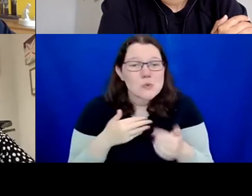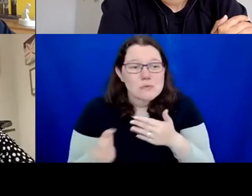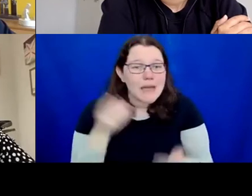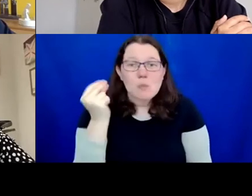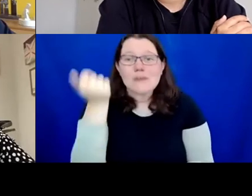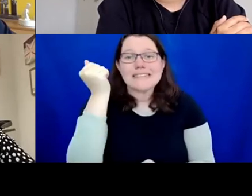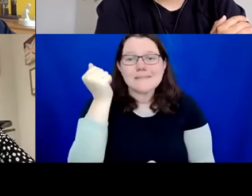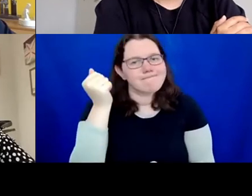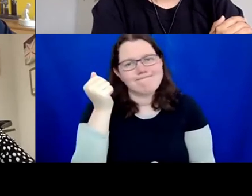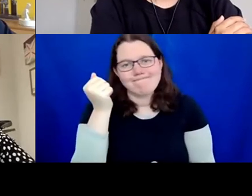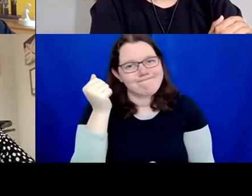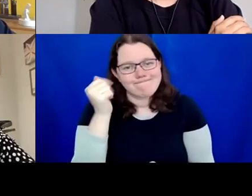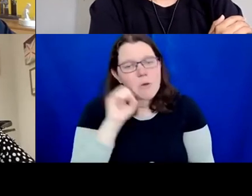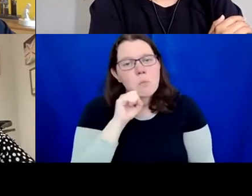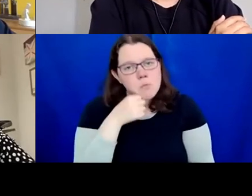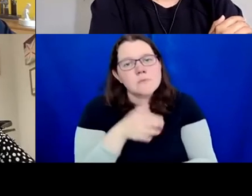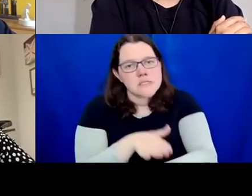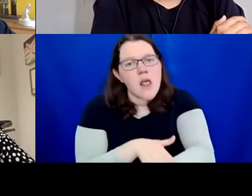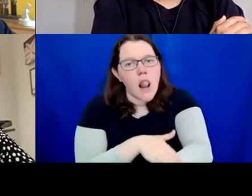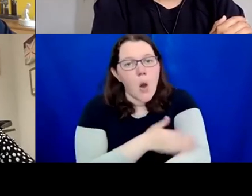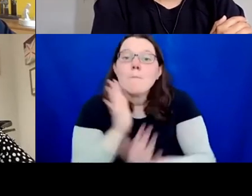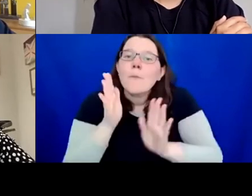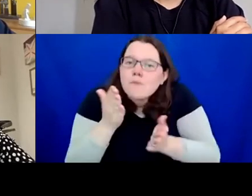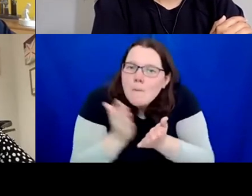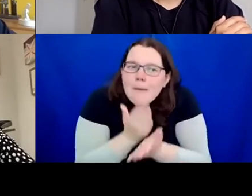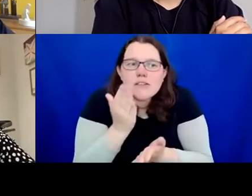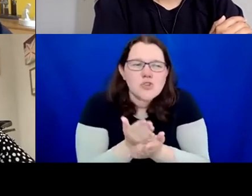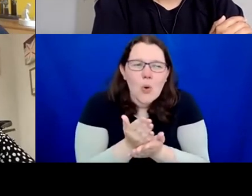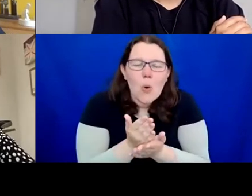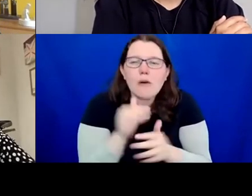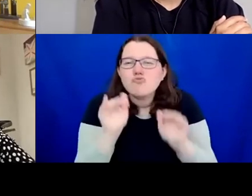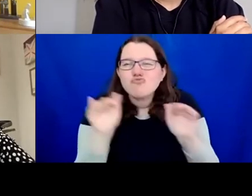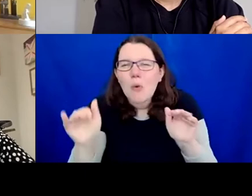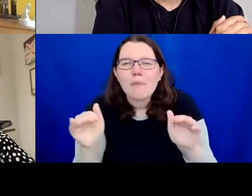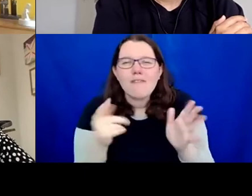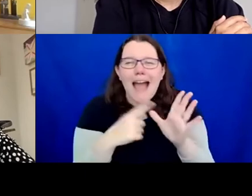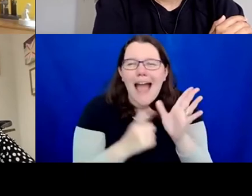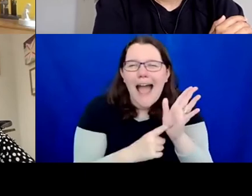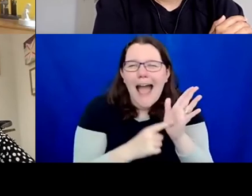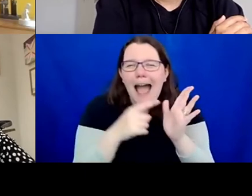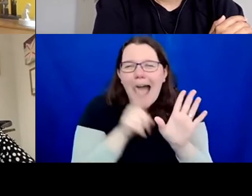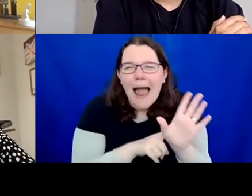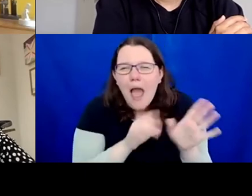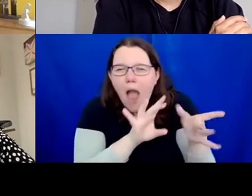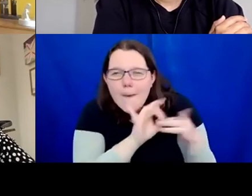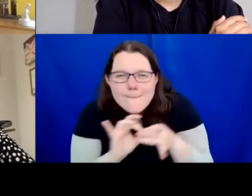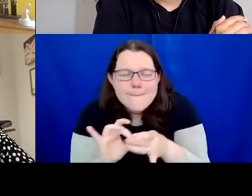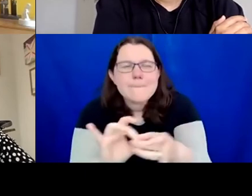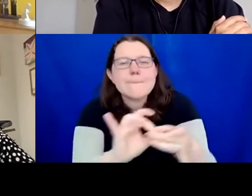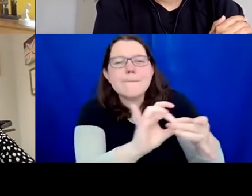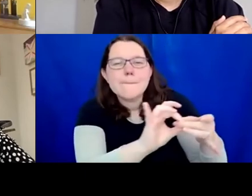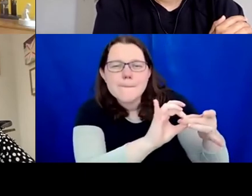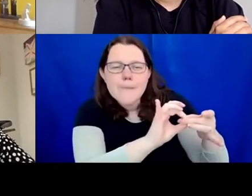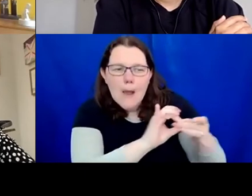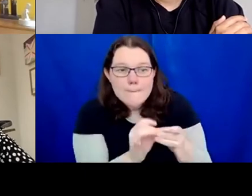organization, it's building up groups of allies and through that sort of power of becoming a group and having